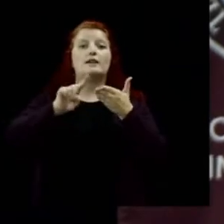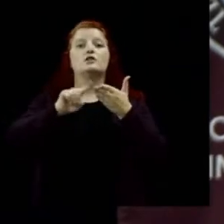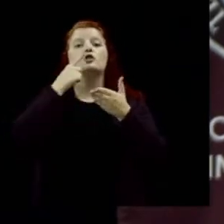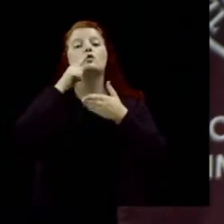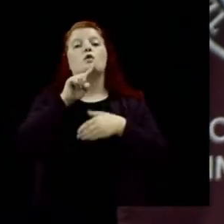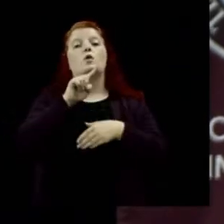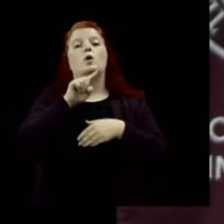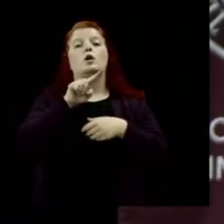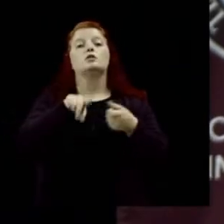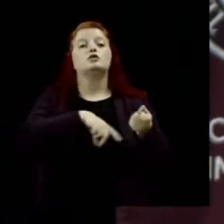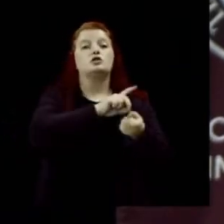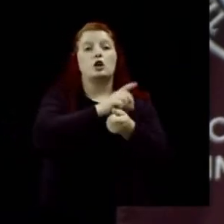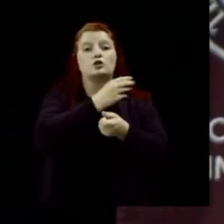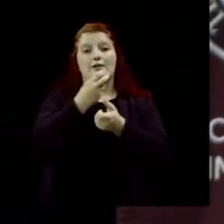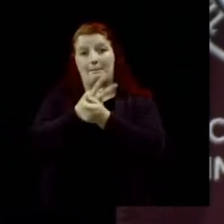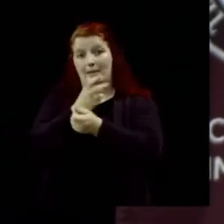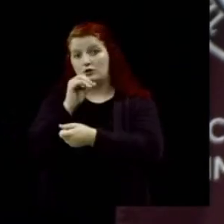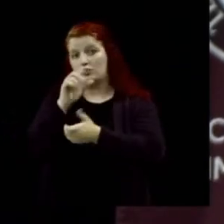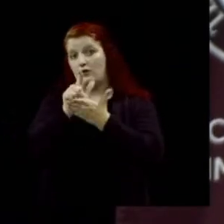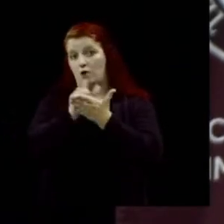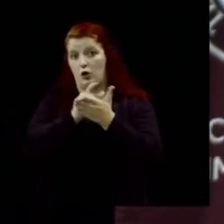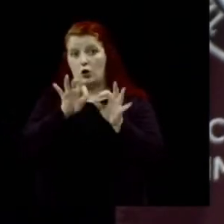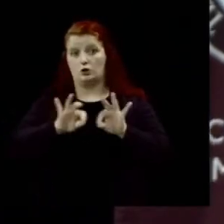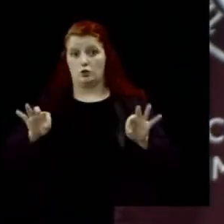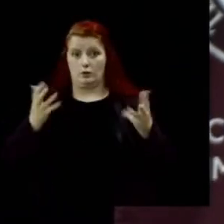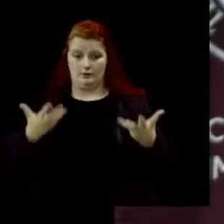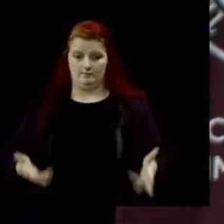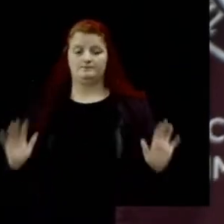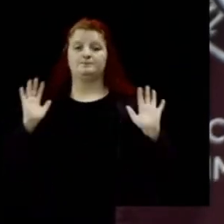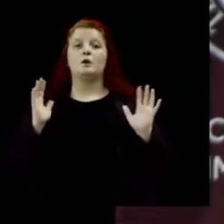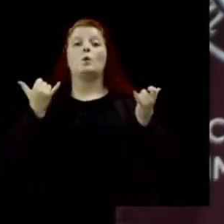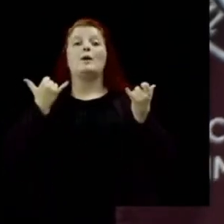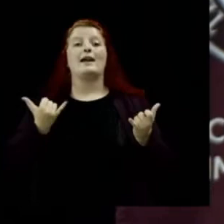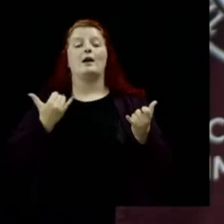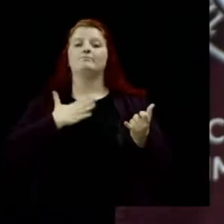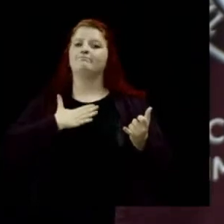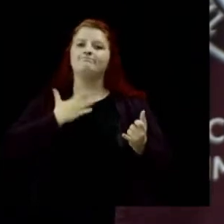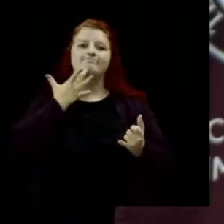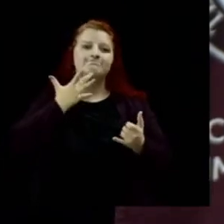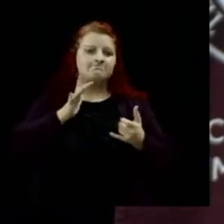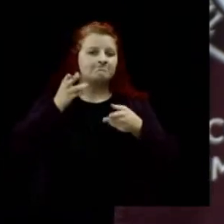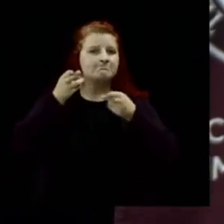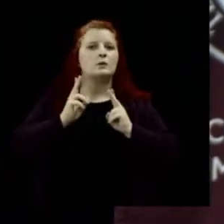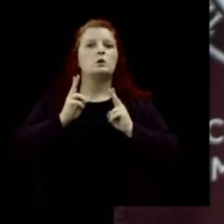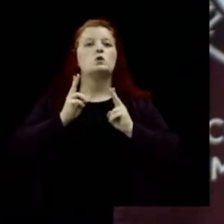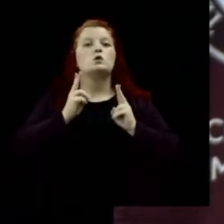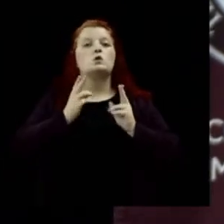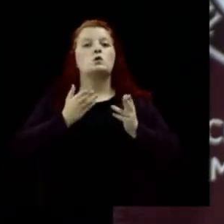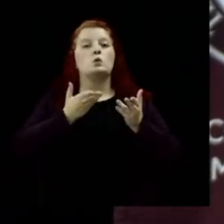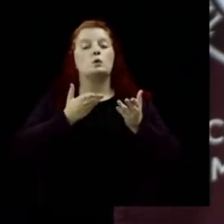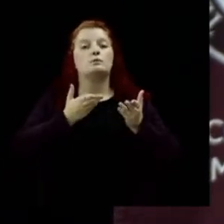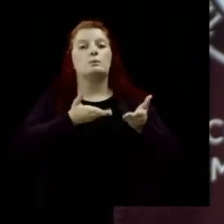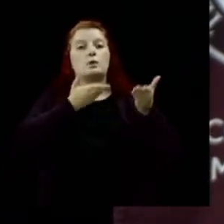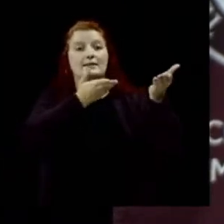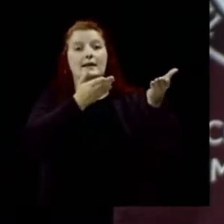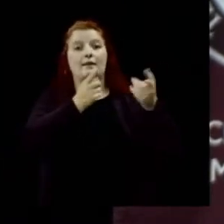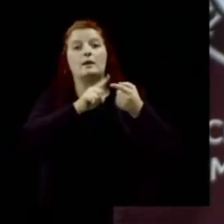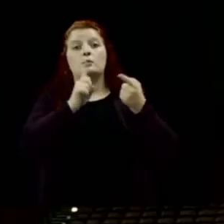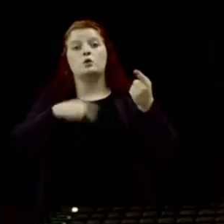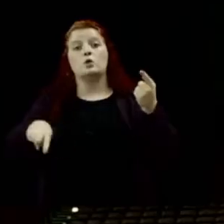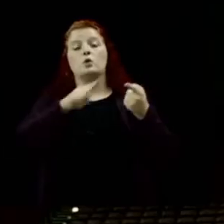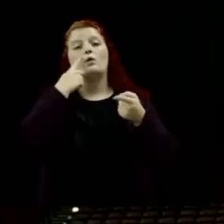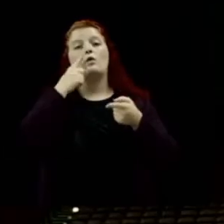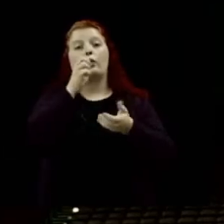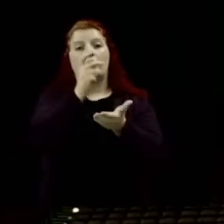of Law degrees. It is now my privilege to present them to you for the conferring of